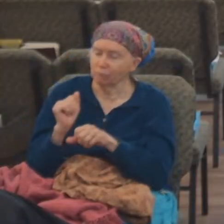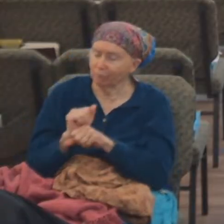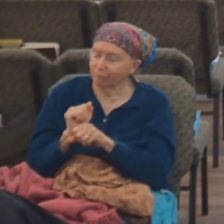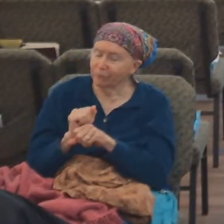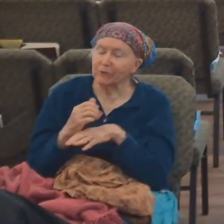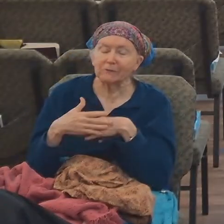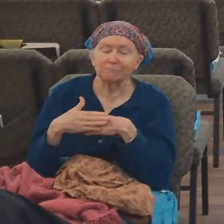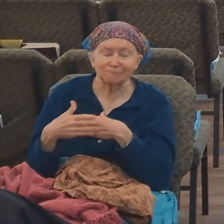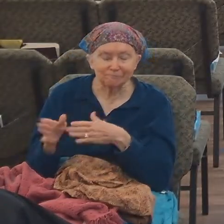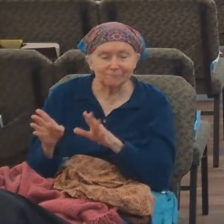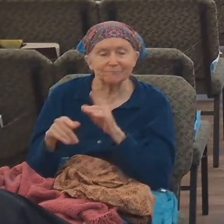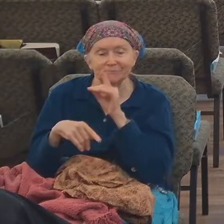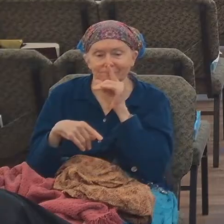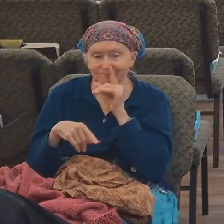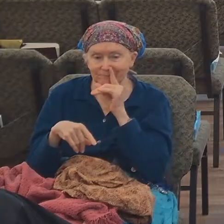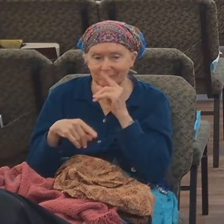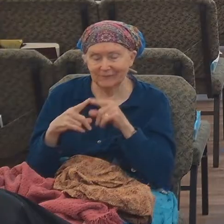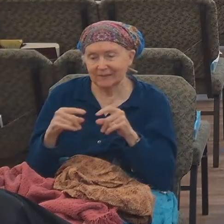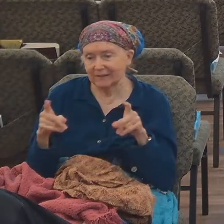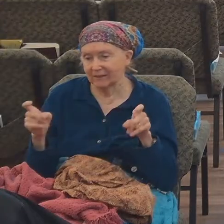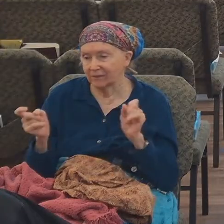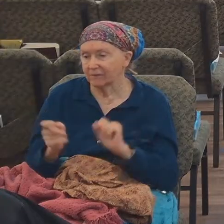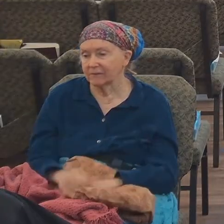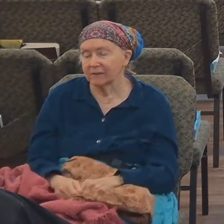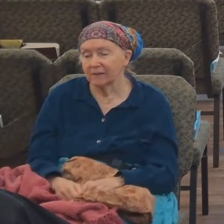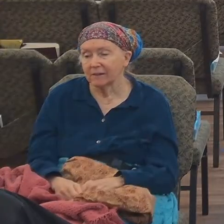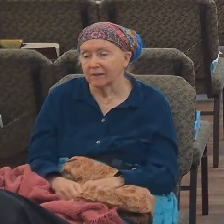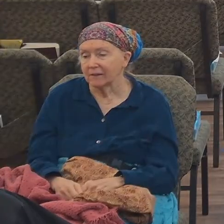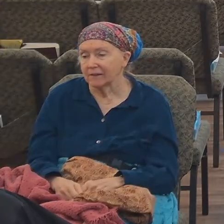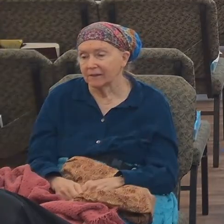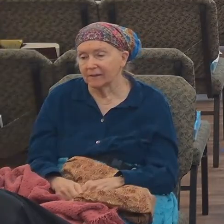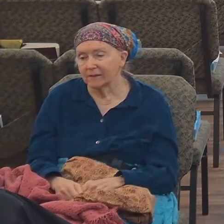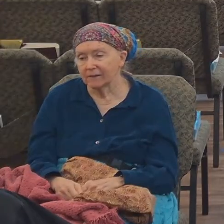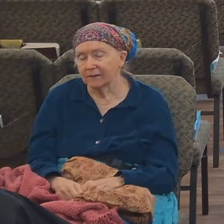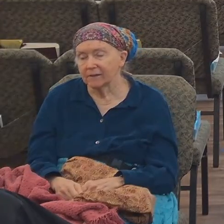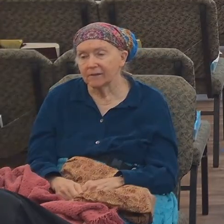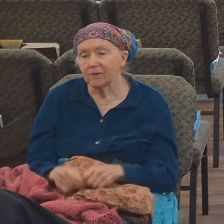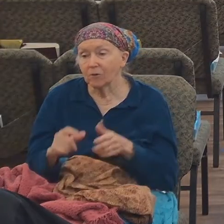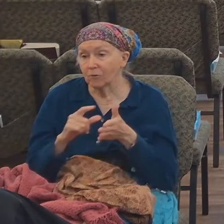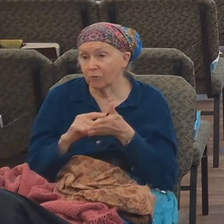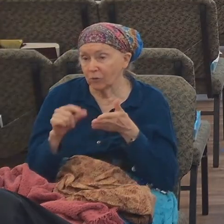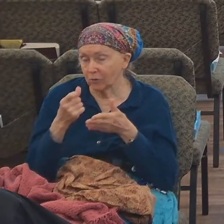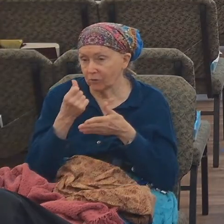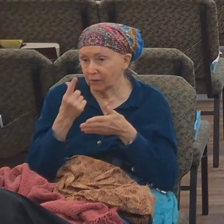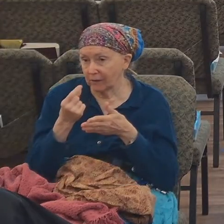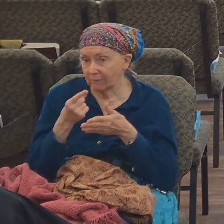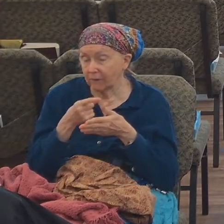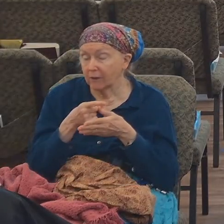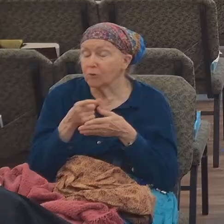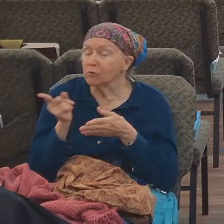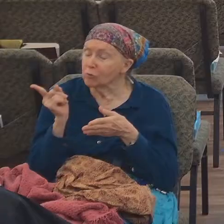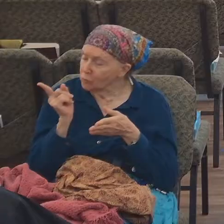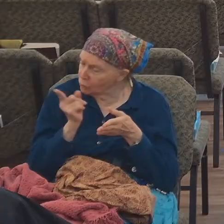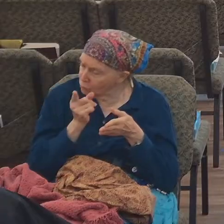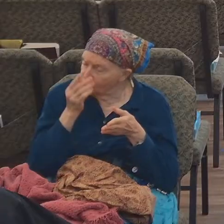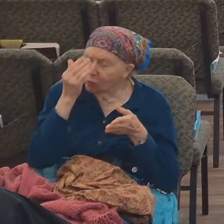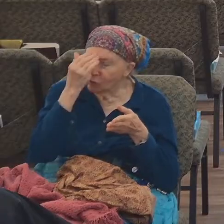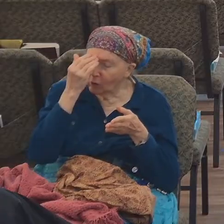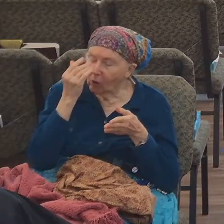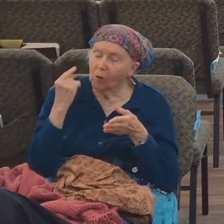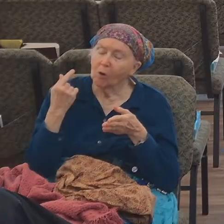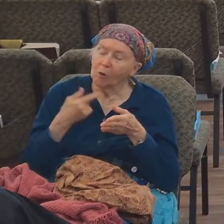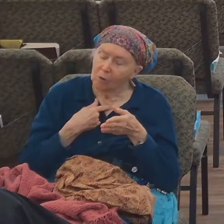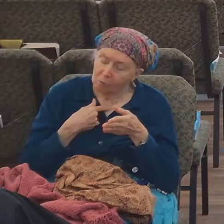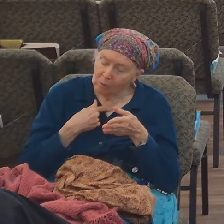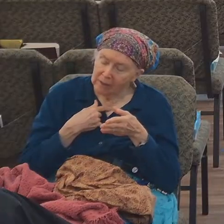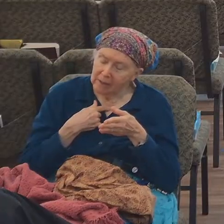okay? Let's just pick up here in verse 11. He says, as you know, we treated each one of you as a father